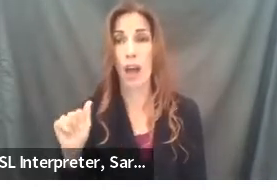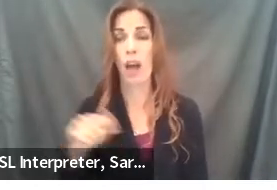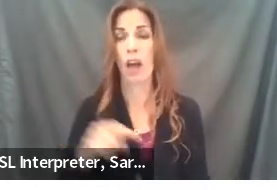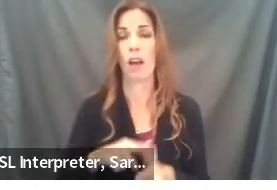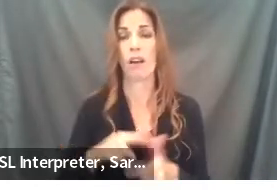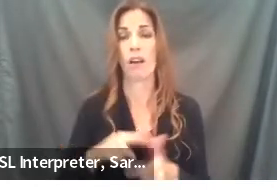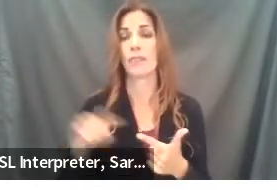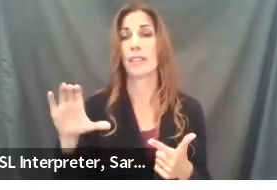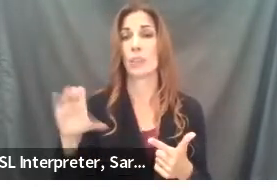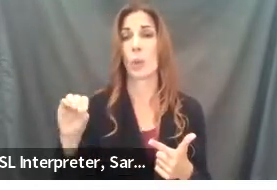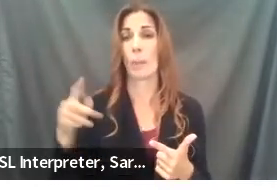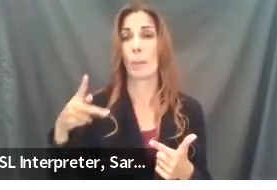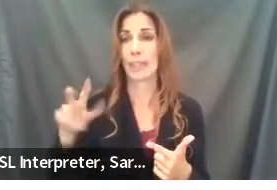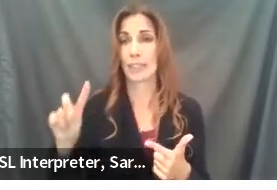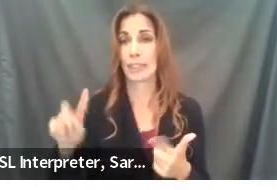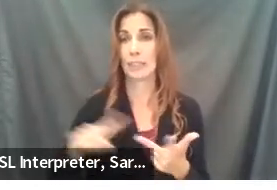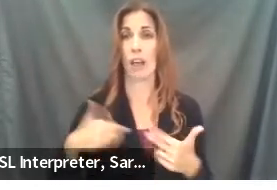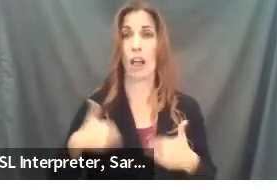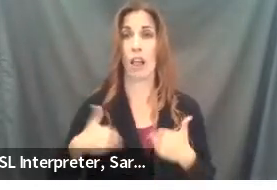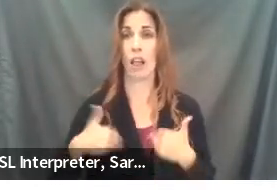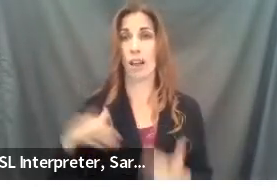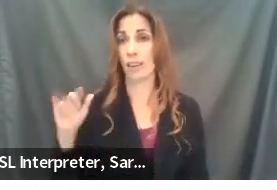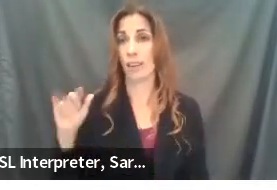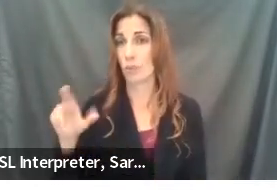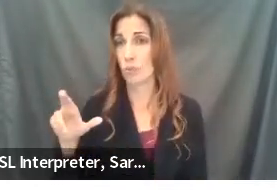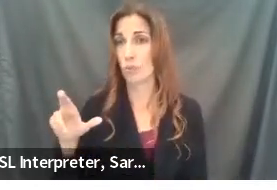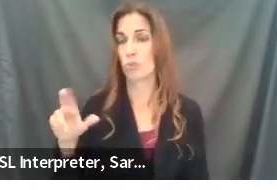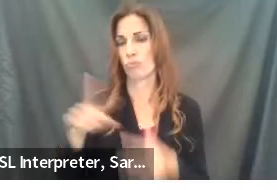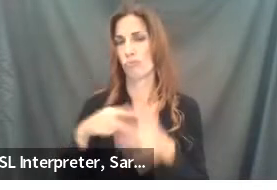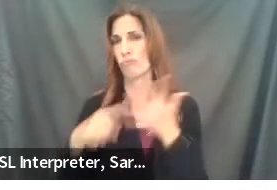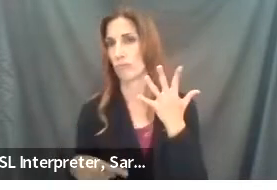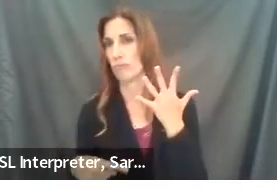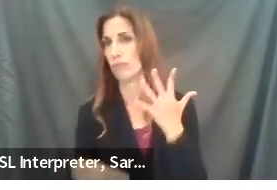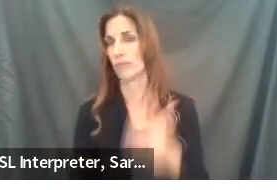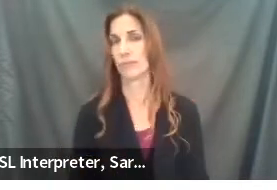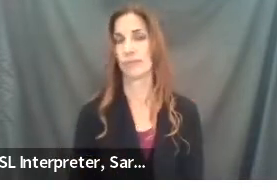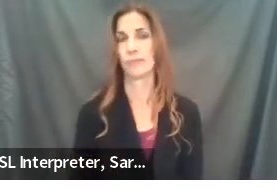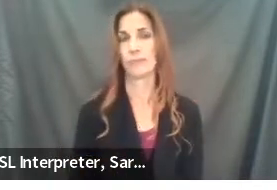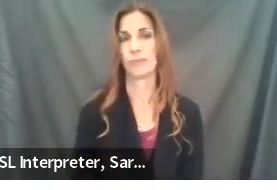COPD, lung cancer, and more.